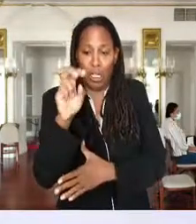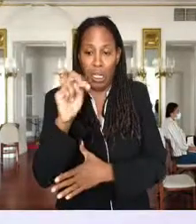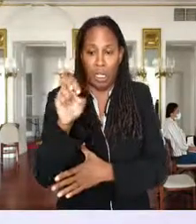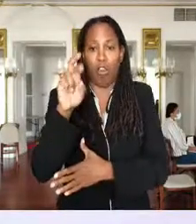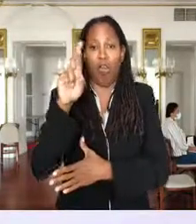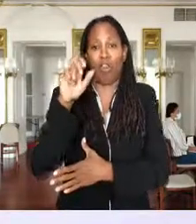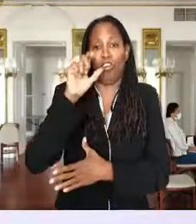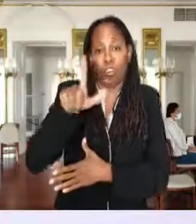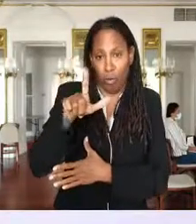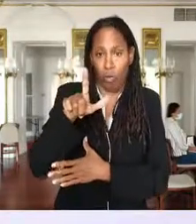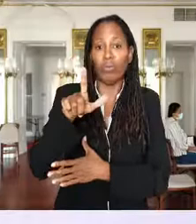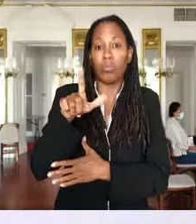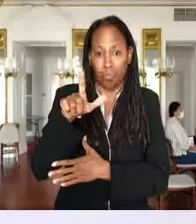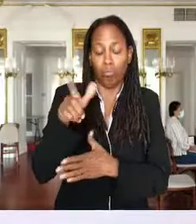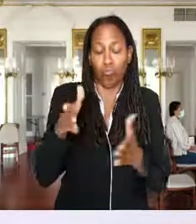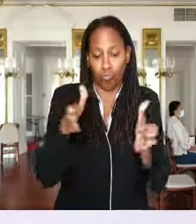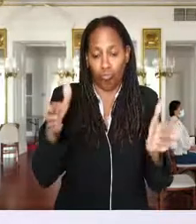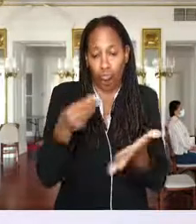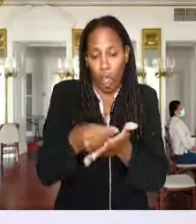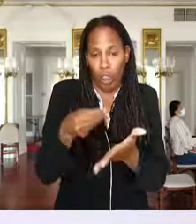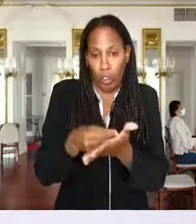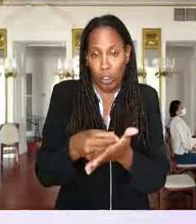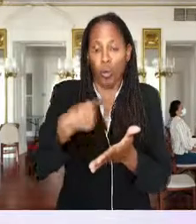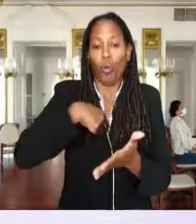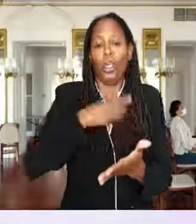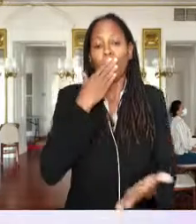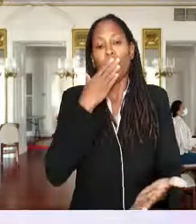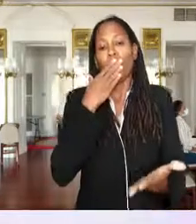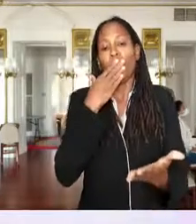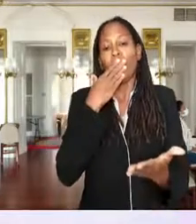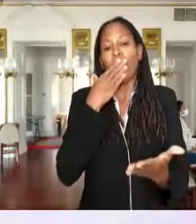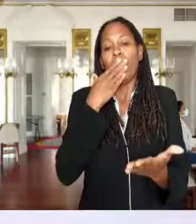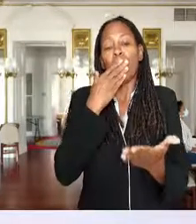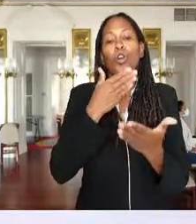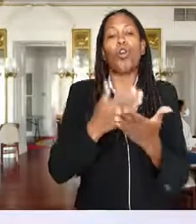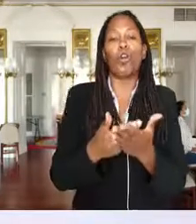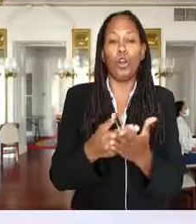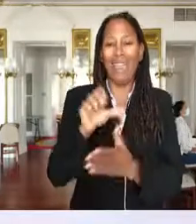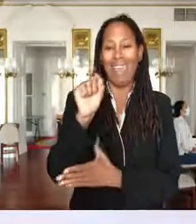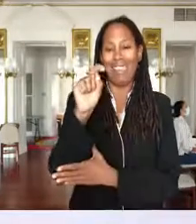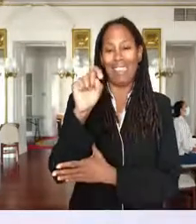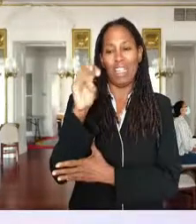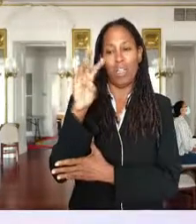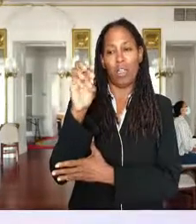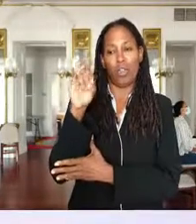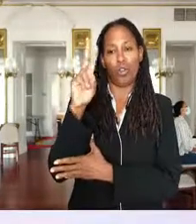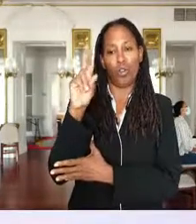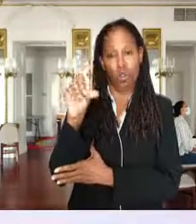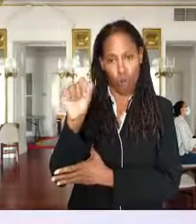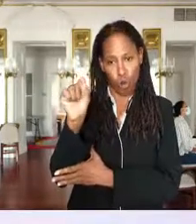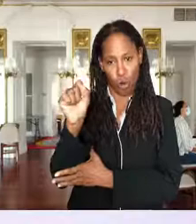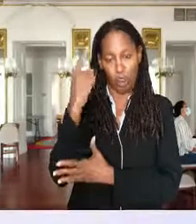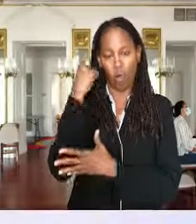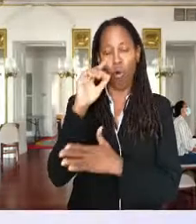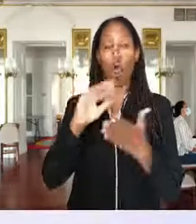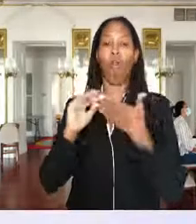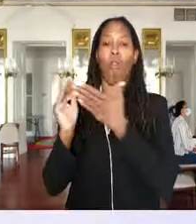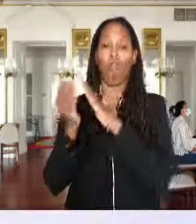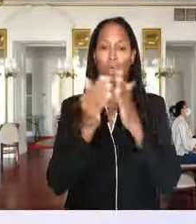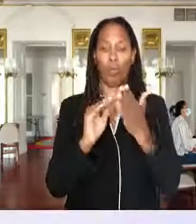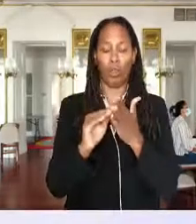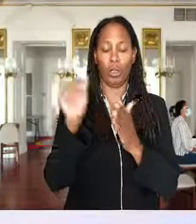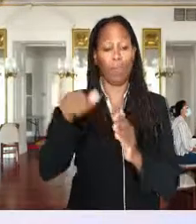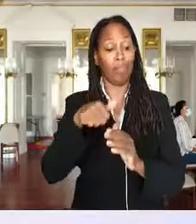money, and we'll continue to be so. Other news, we continue to make steady progress on our long-term